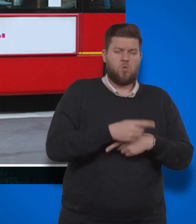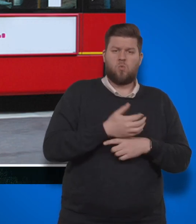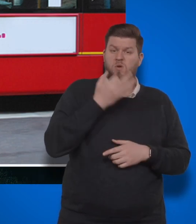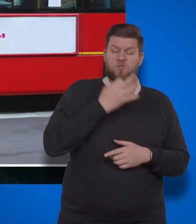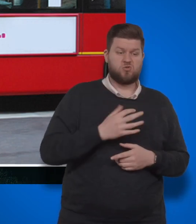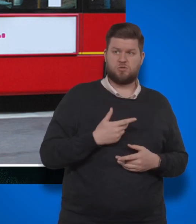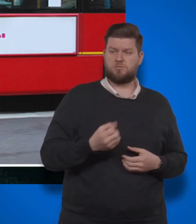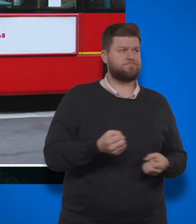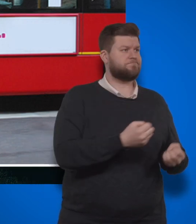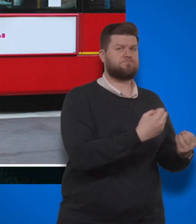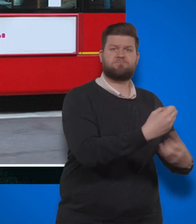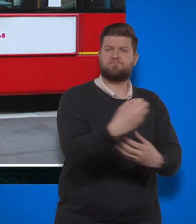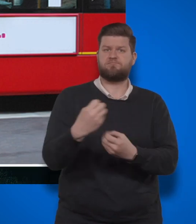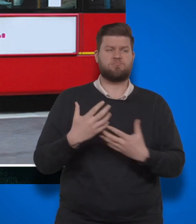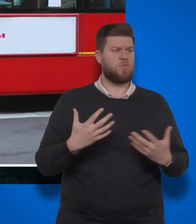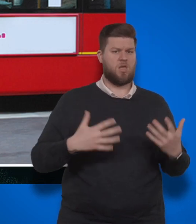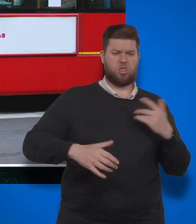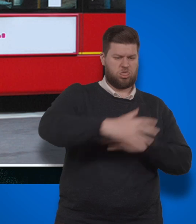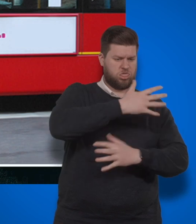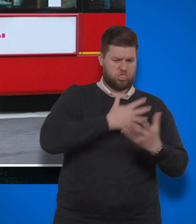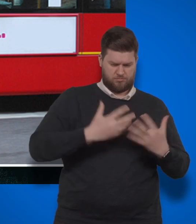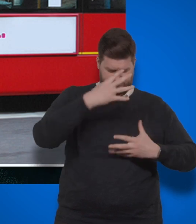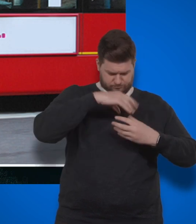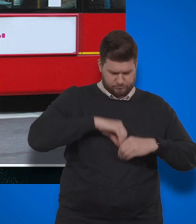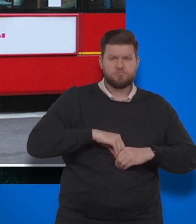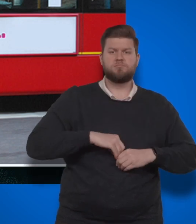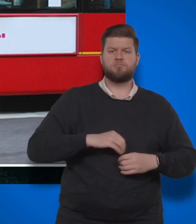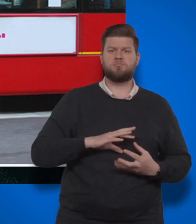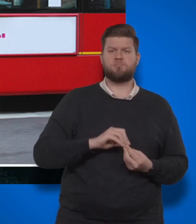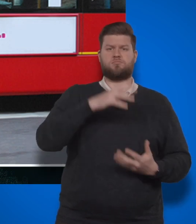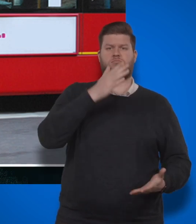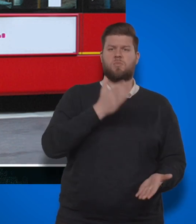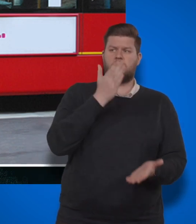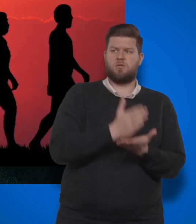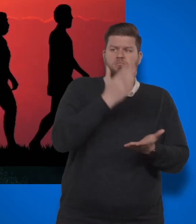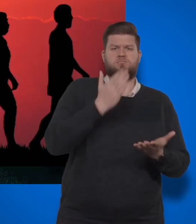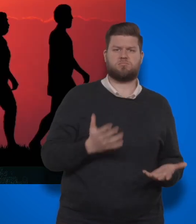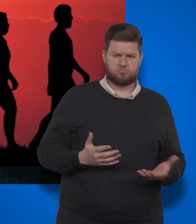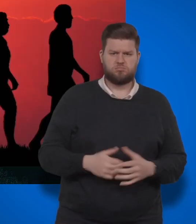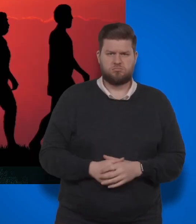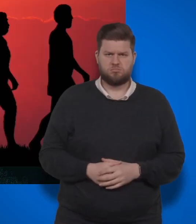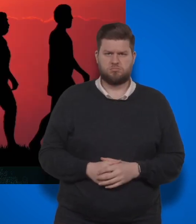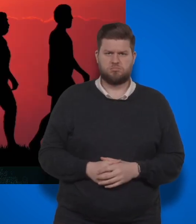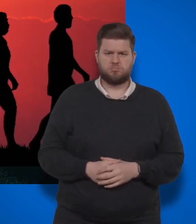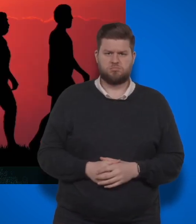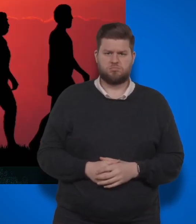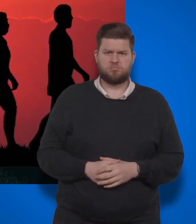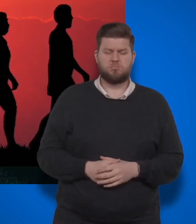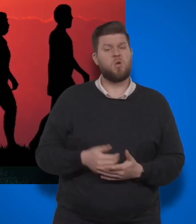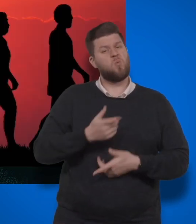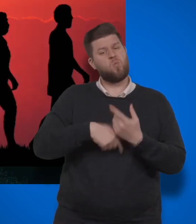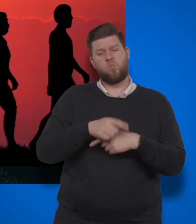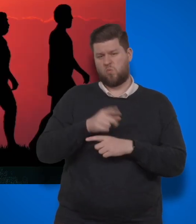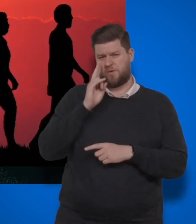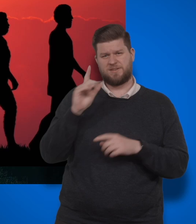and meaningless forces of chance and necessity. And we've all seen images like this.